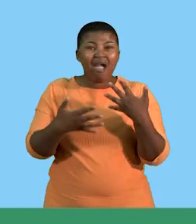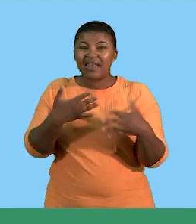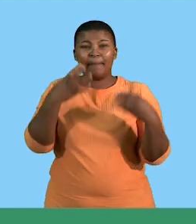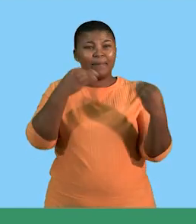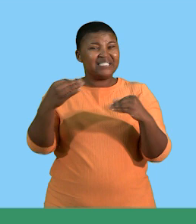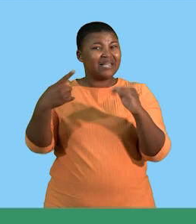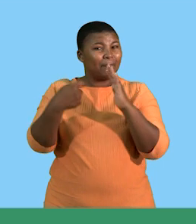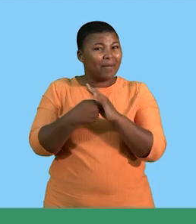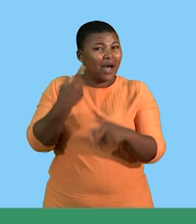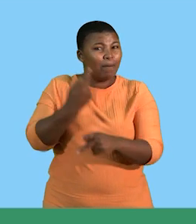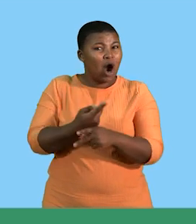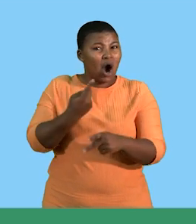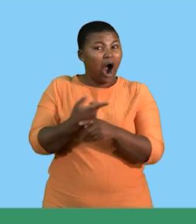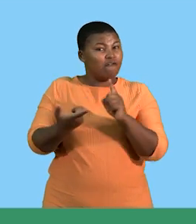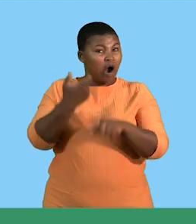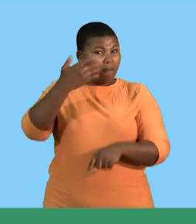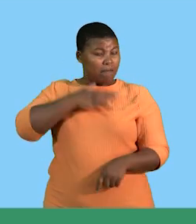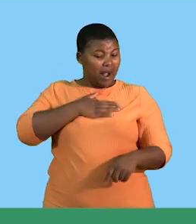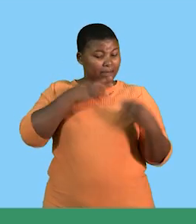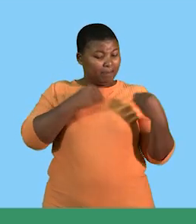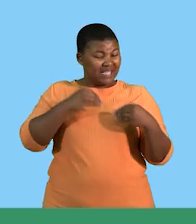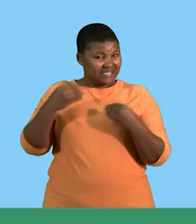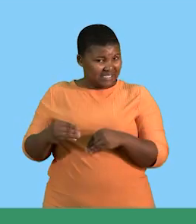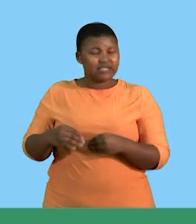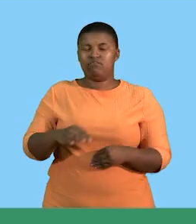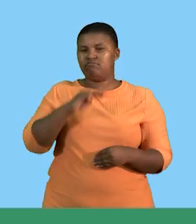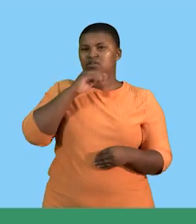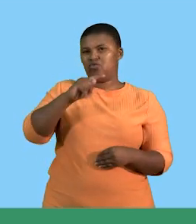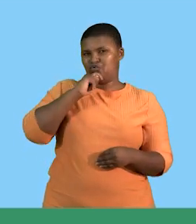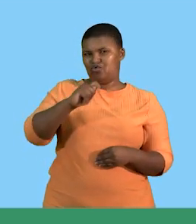business or person that buys products from my business or a